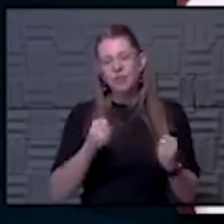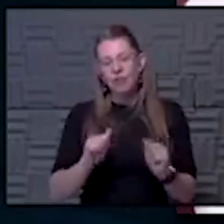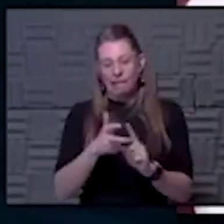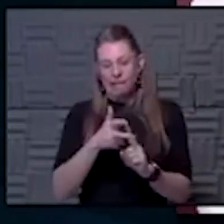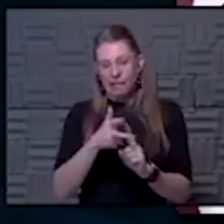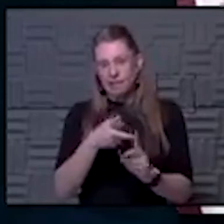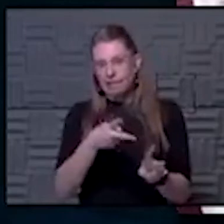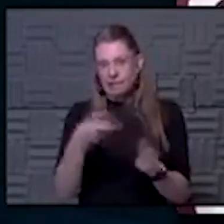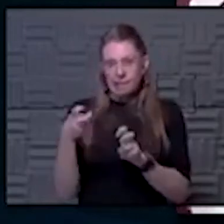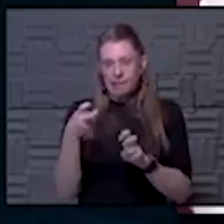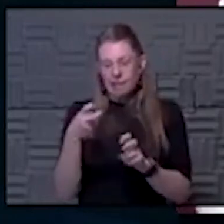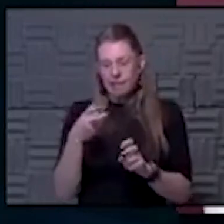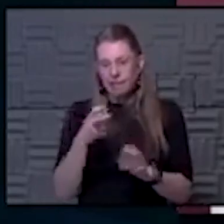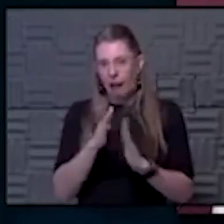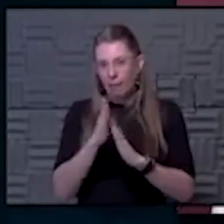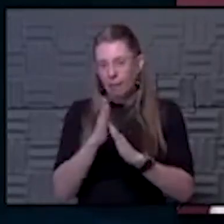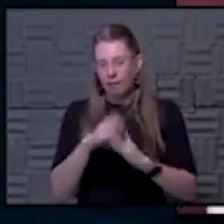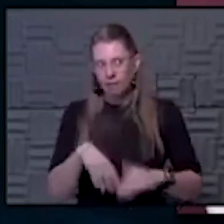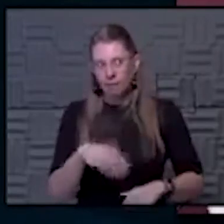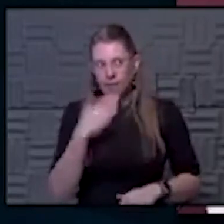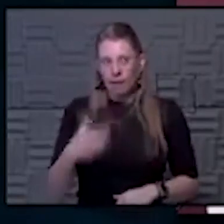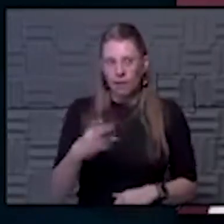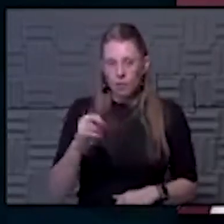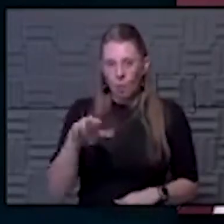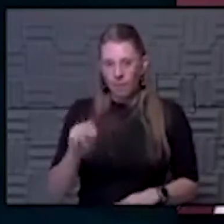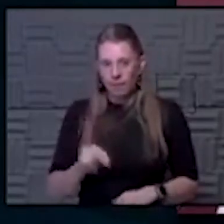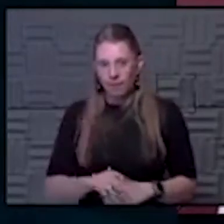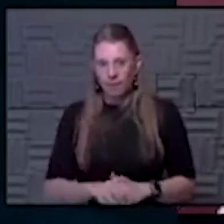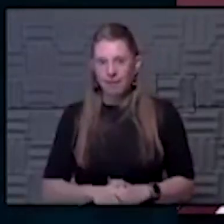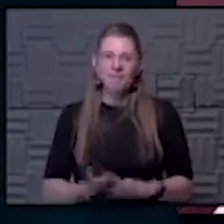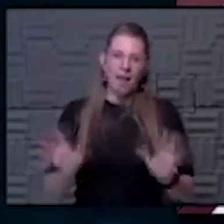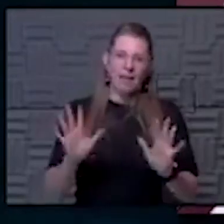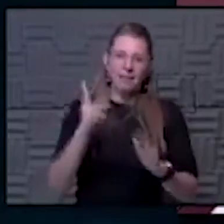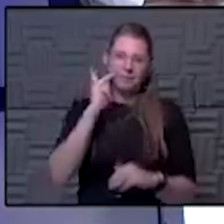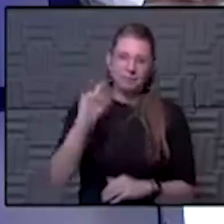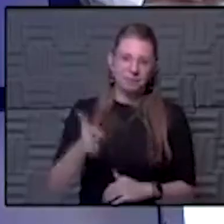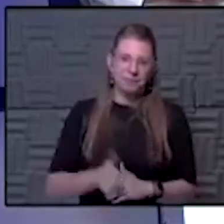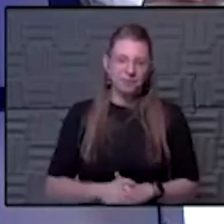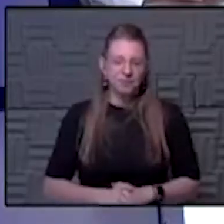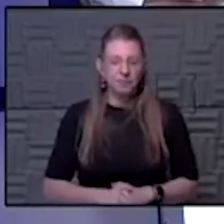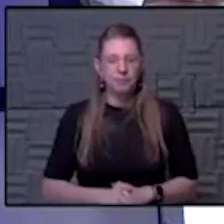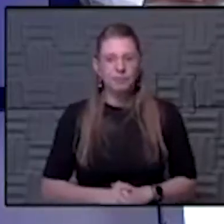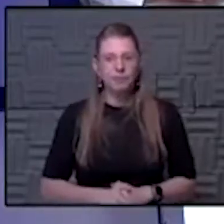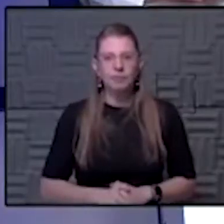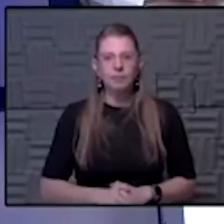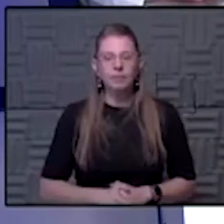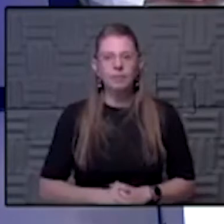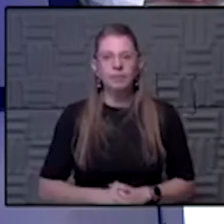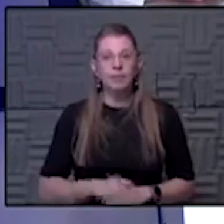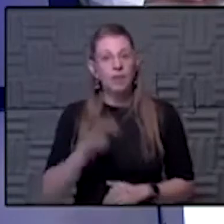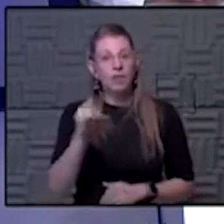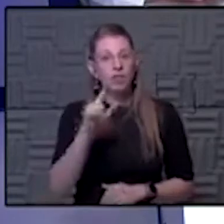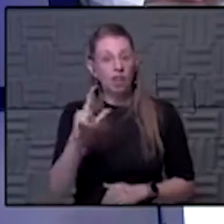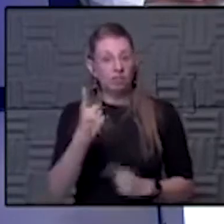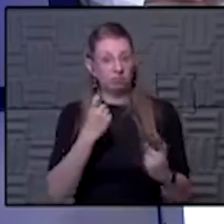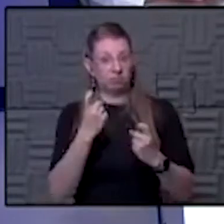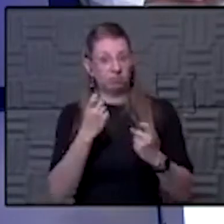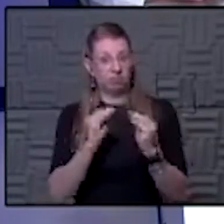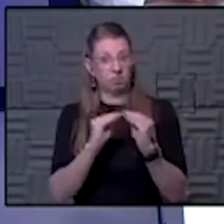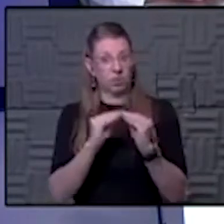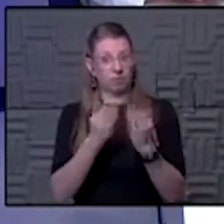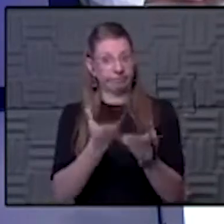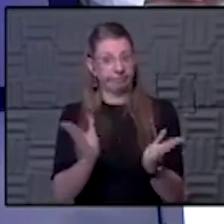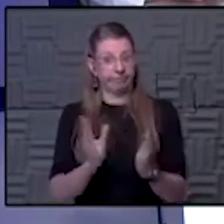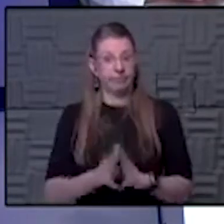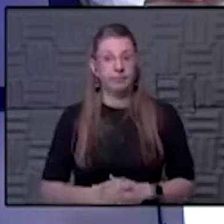compliment, Orban. Thanks a lot for that one, brother. Okay. All right. Bye, guys. See you. Thanks, man. Jill, let's see what other reporter questions might be out